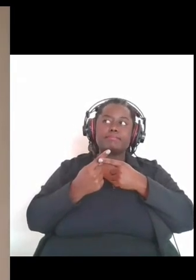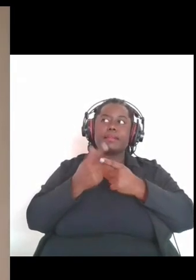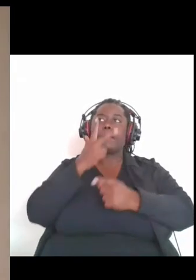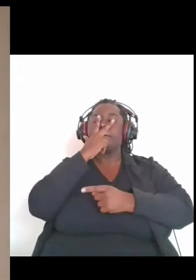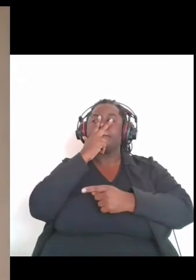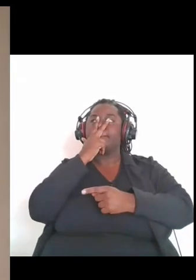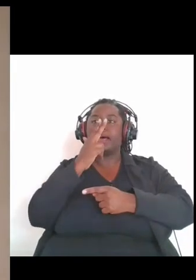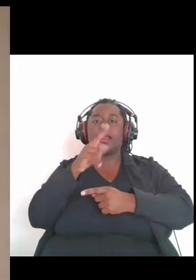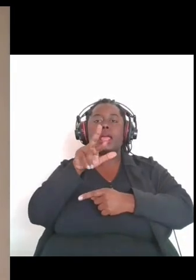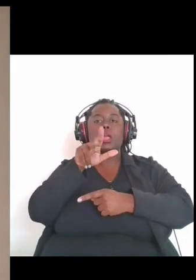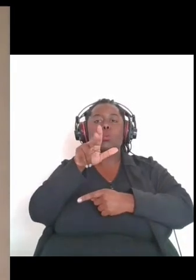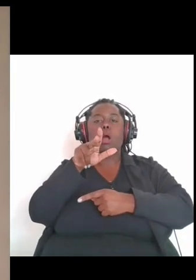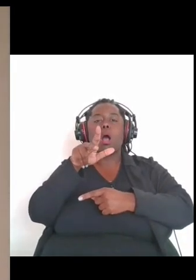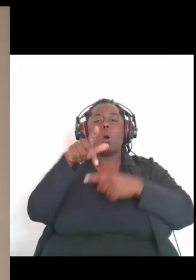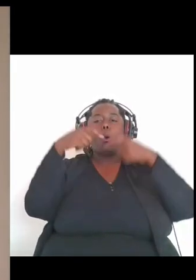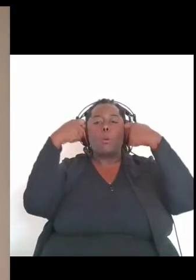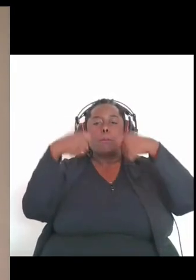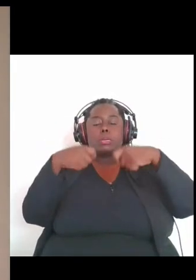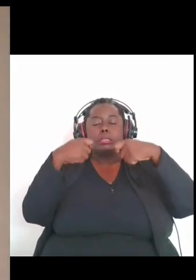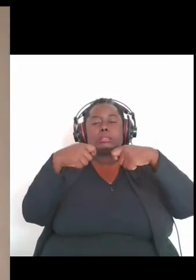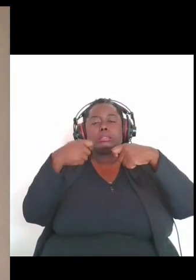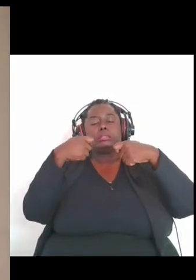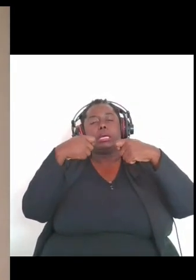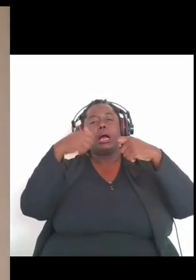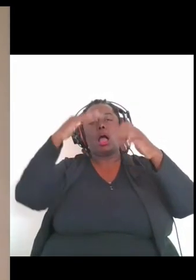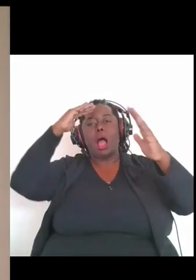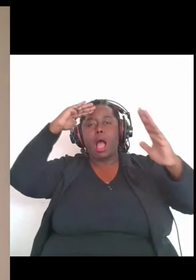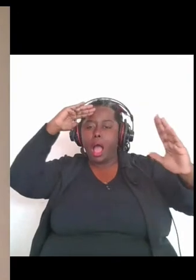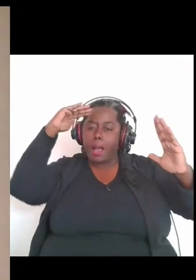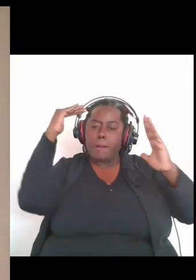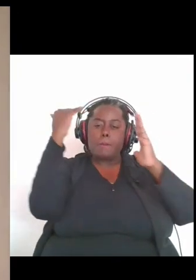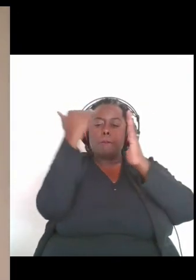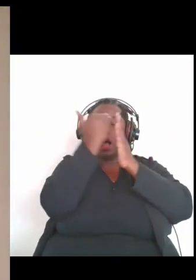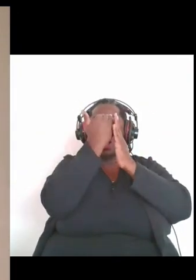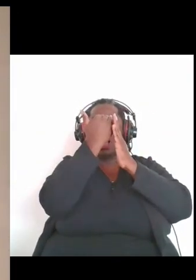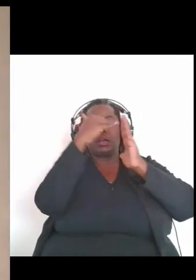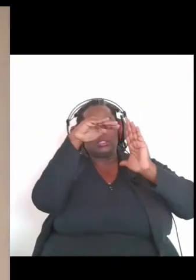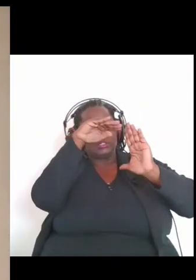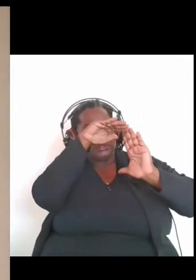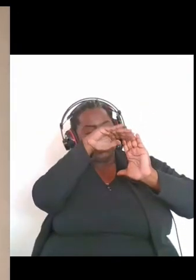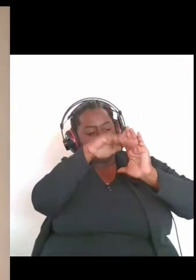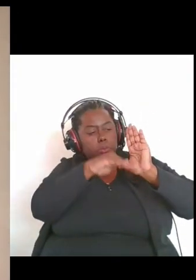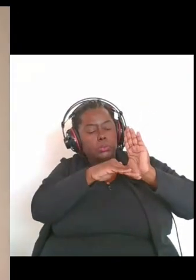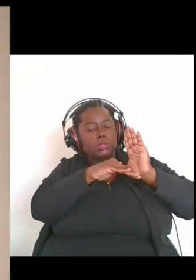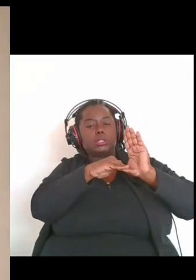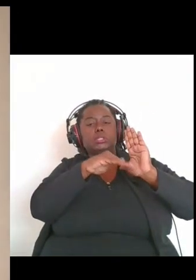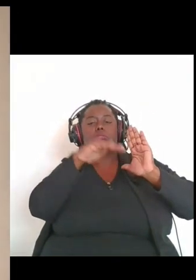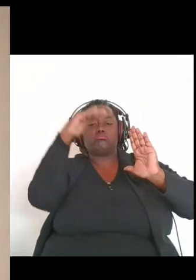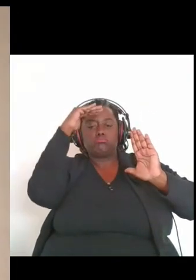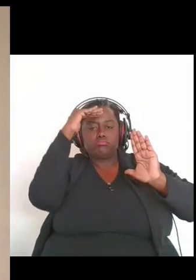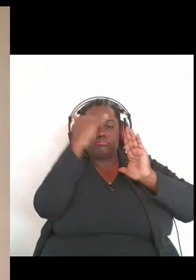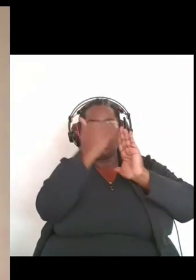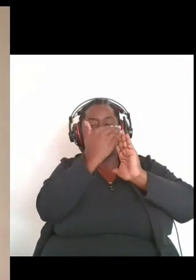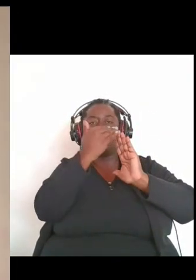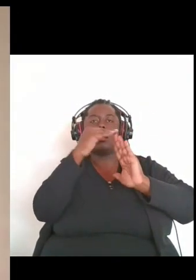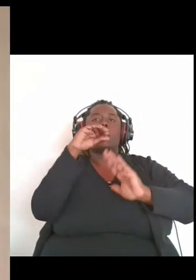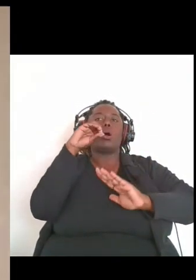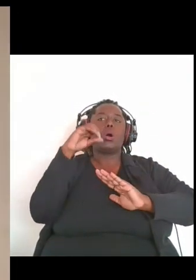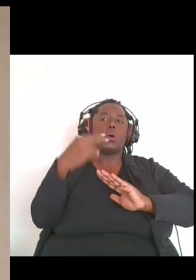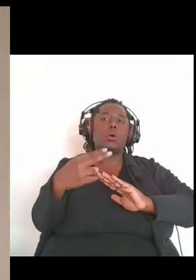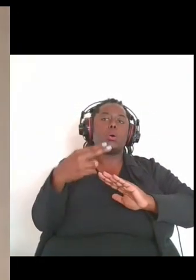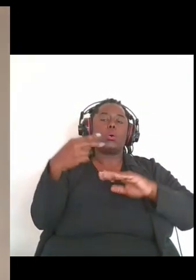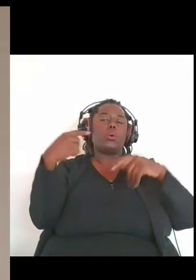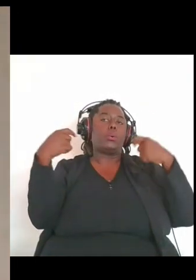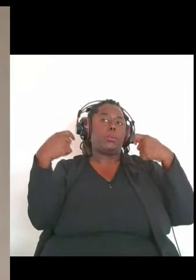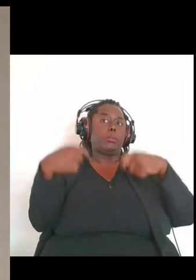that they needed to follow a specific agenda they needed to cover the